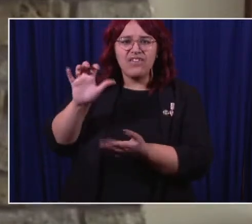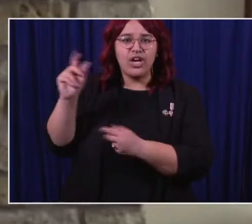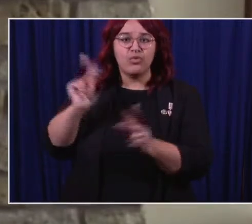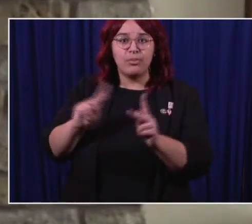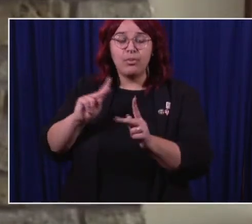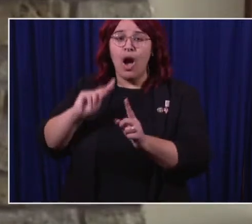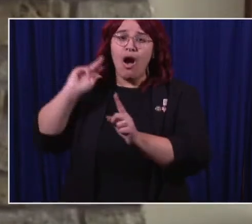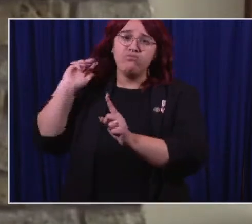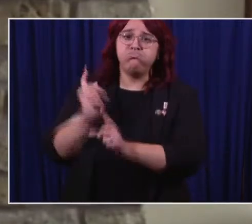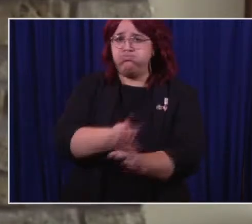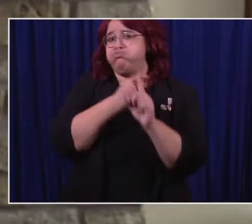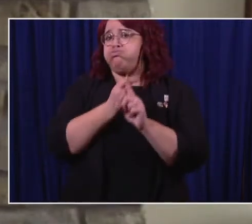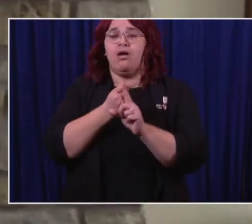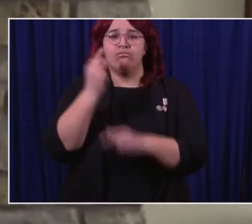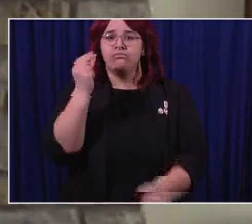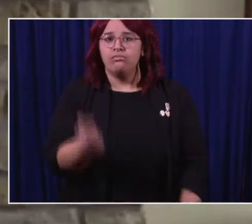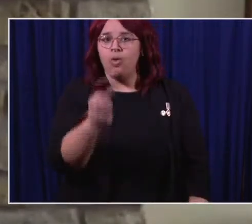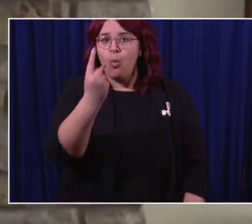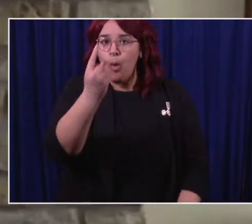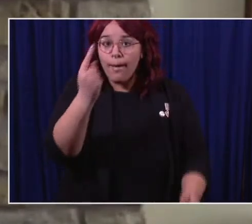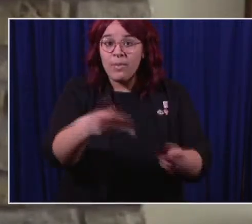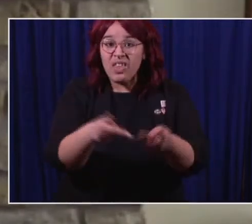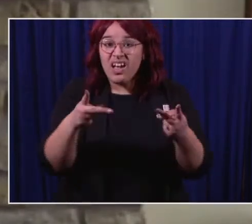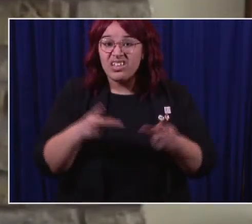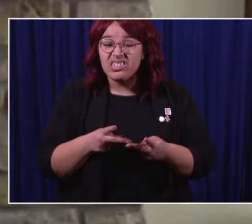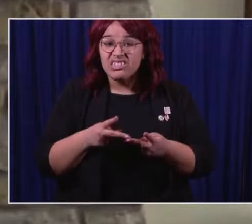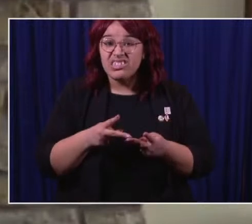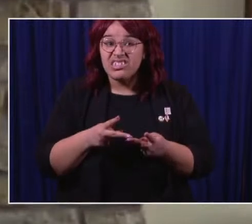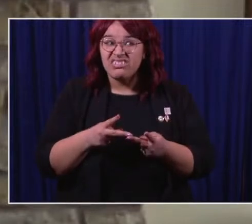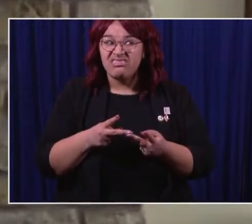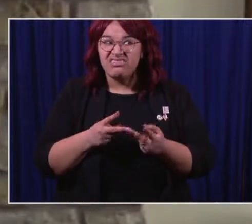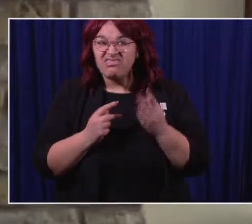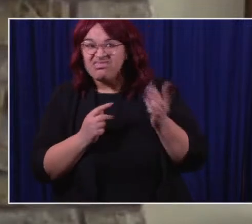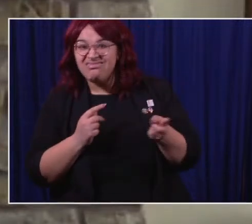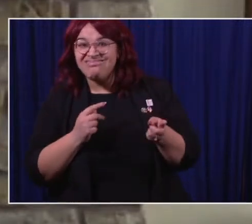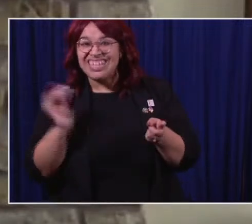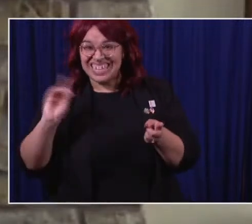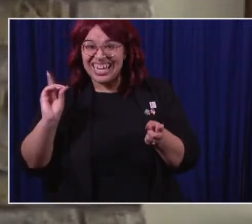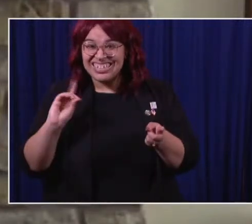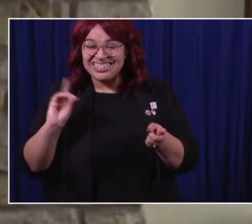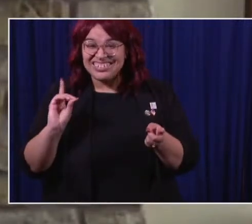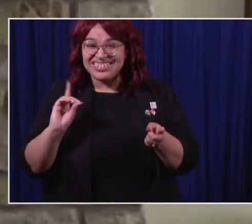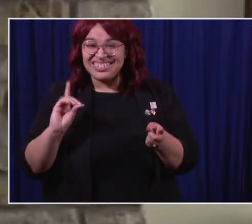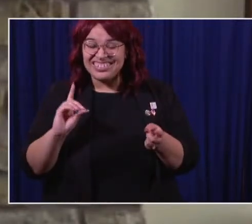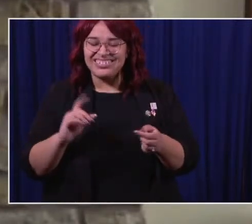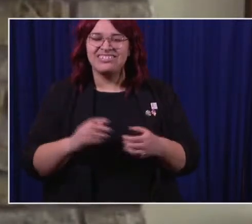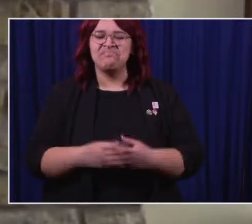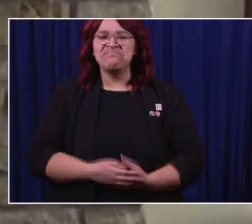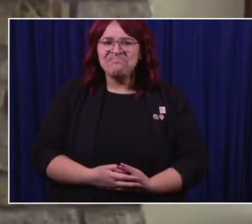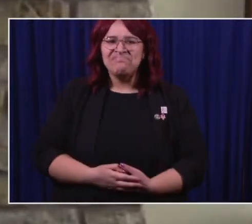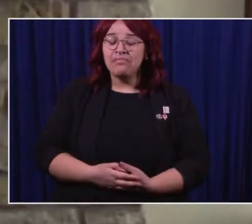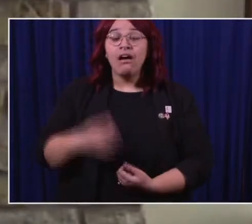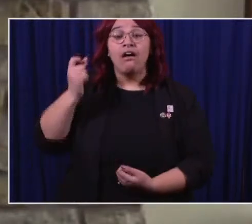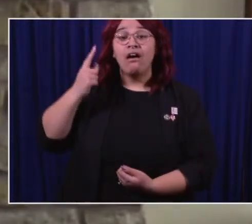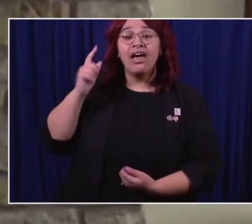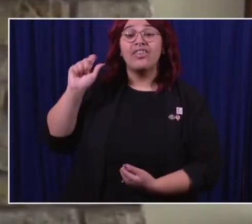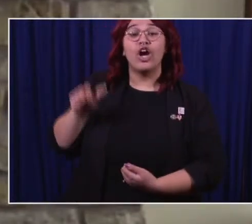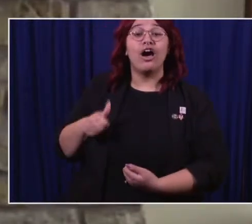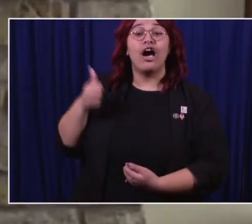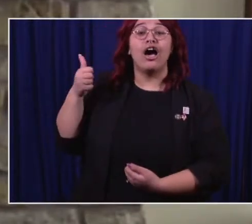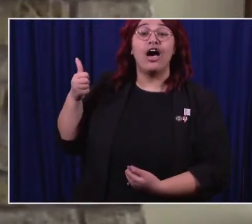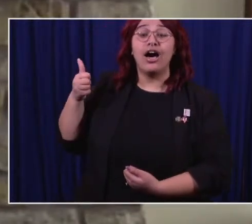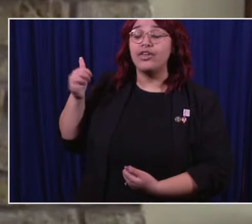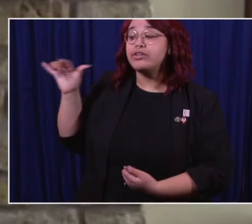in one site yesterday on a Sunday in Dayton, Ohio. You know, we've got other health departments and